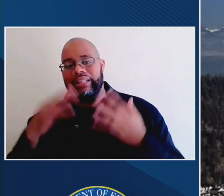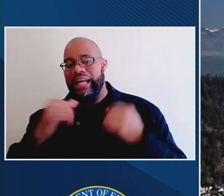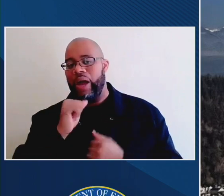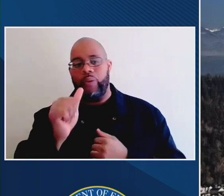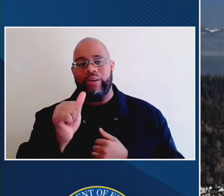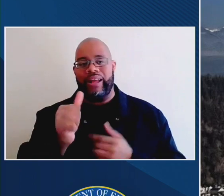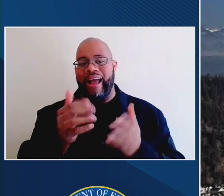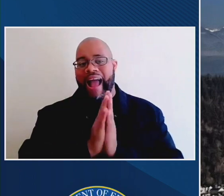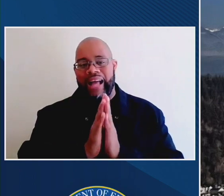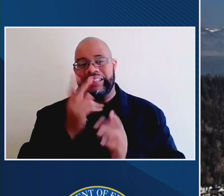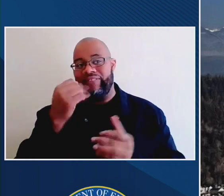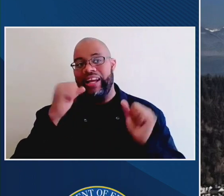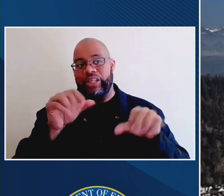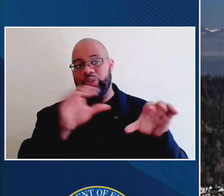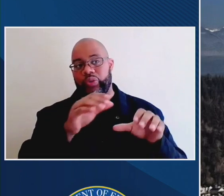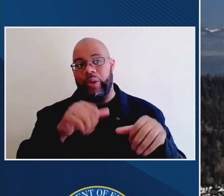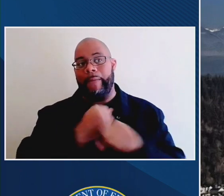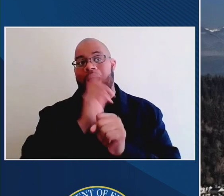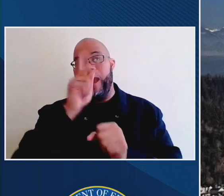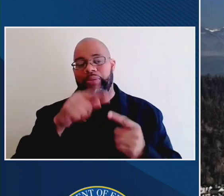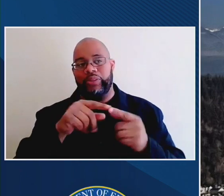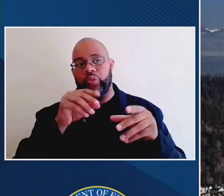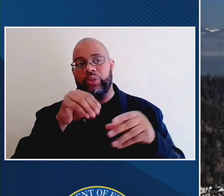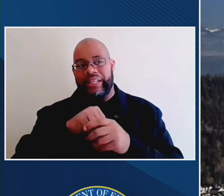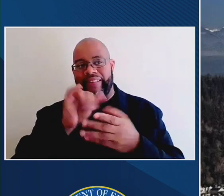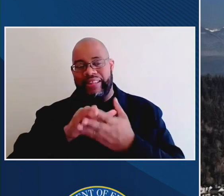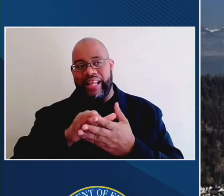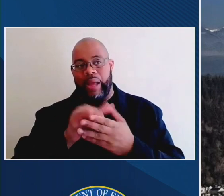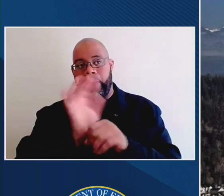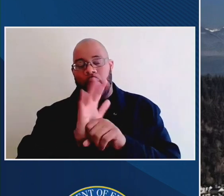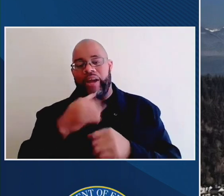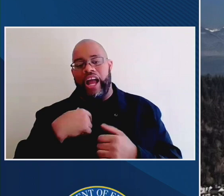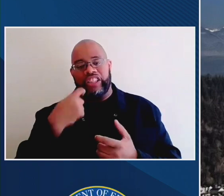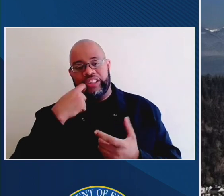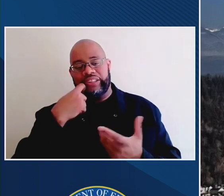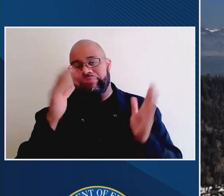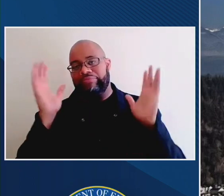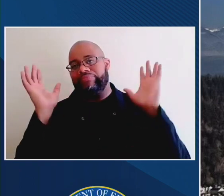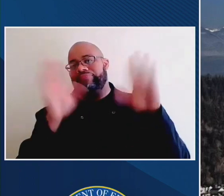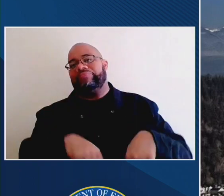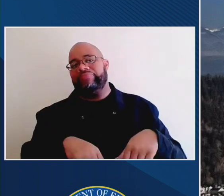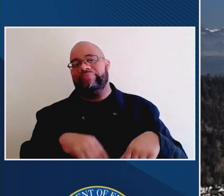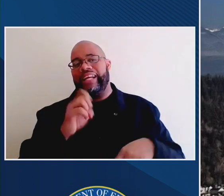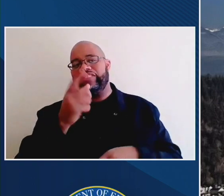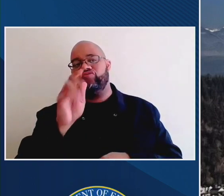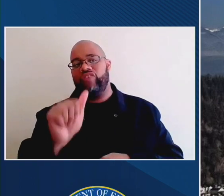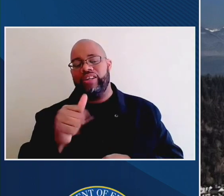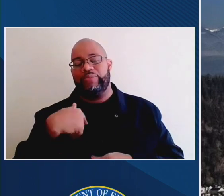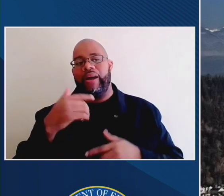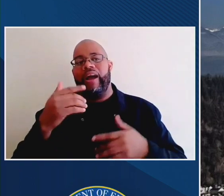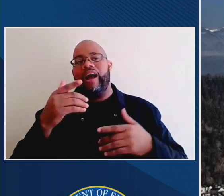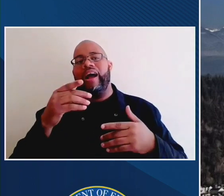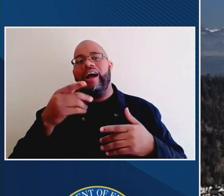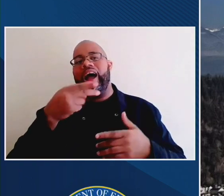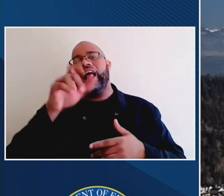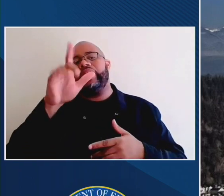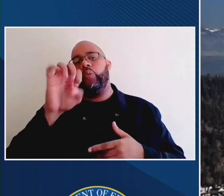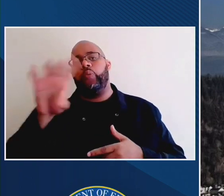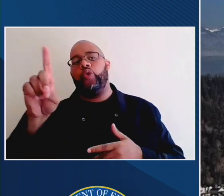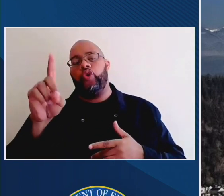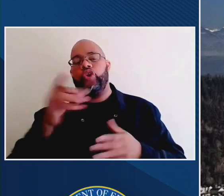ask to see if I could do a makeup in order to be in the scene. And I just passed on being an extra, so my Hollywood career ended before it